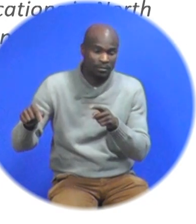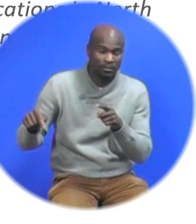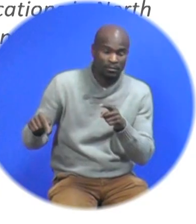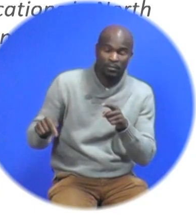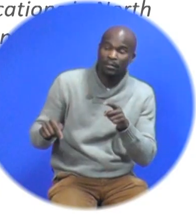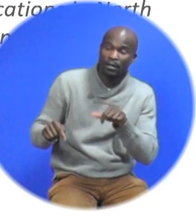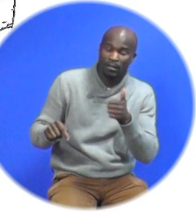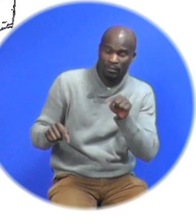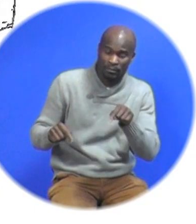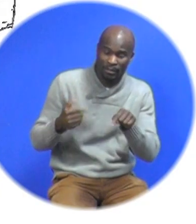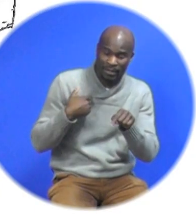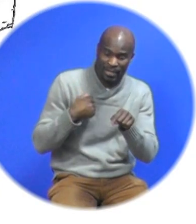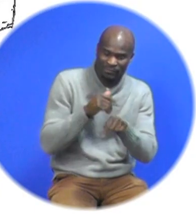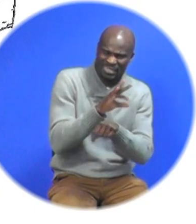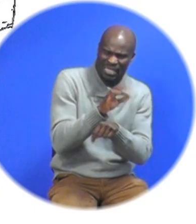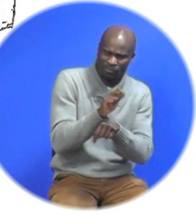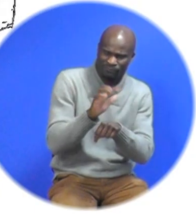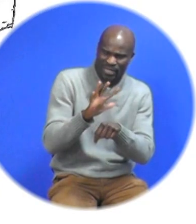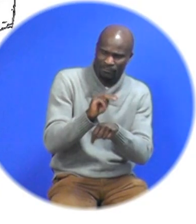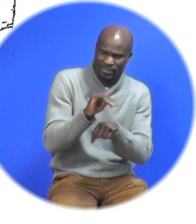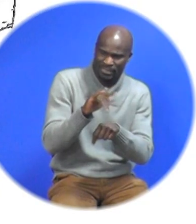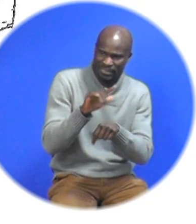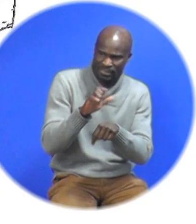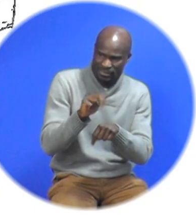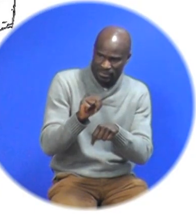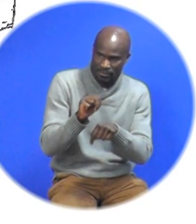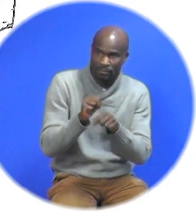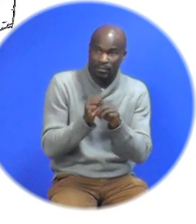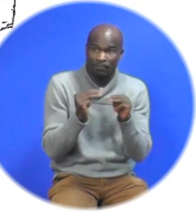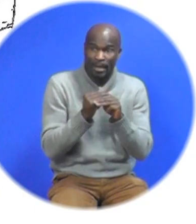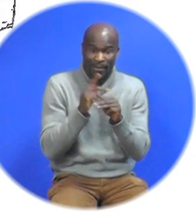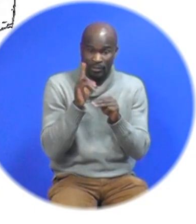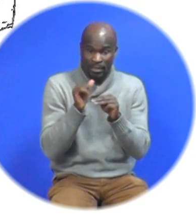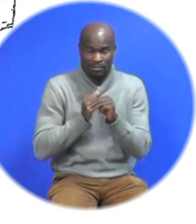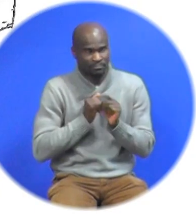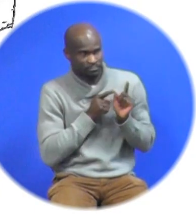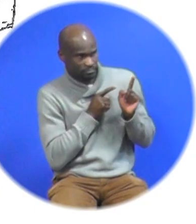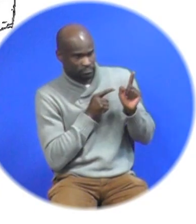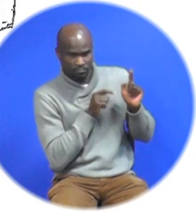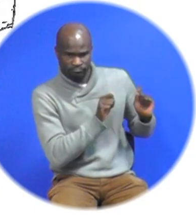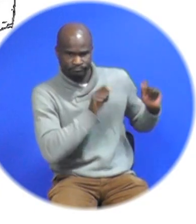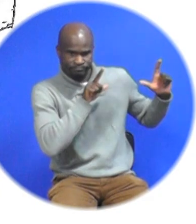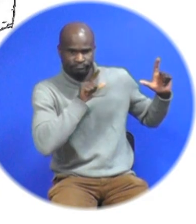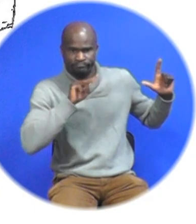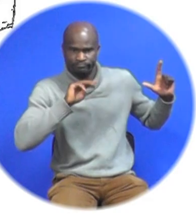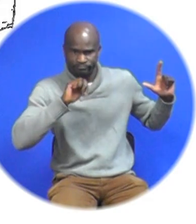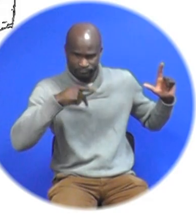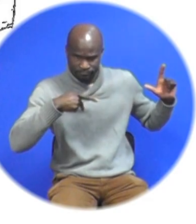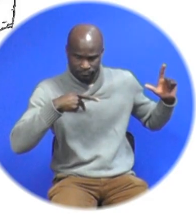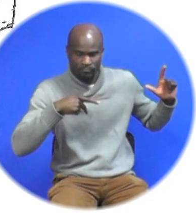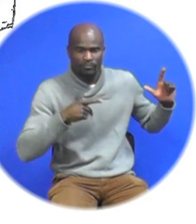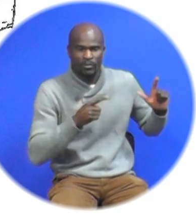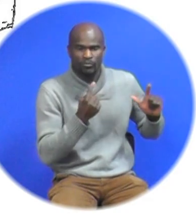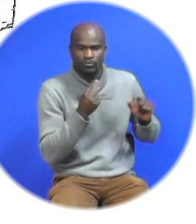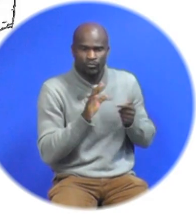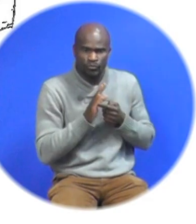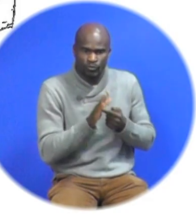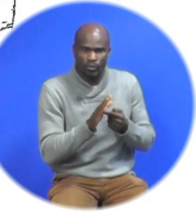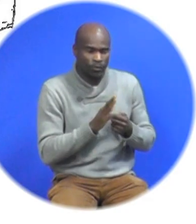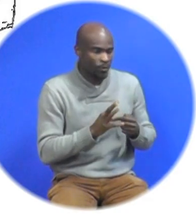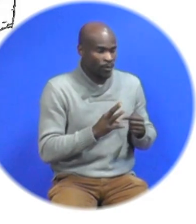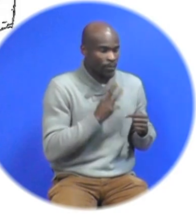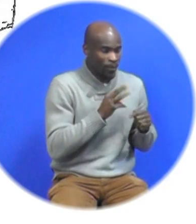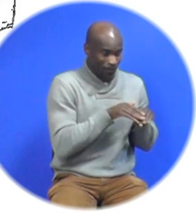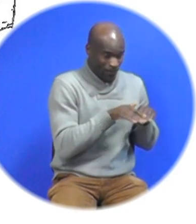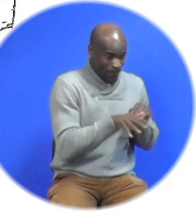million. And this is what the map looks like in the North Carolina between the river basins and how they're regulated. You'll note there